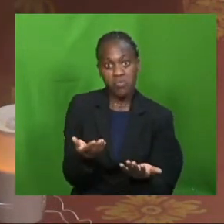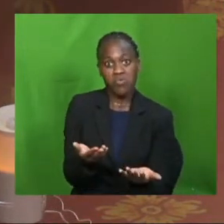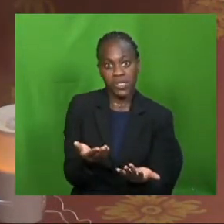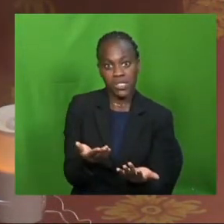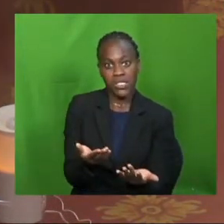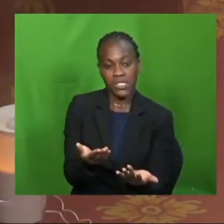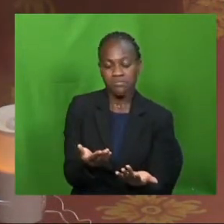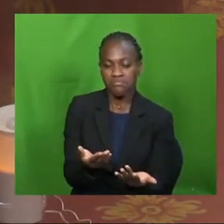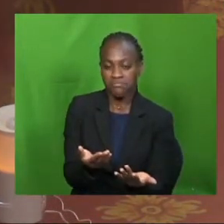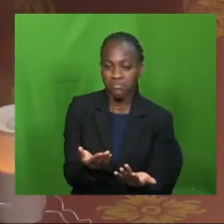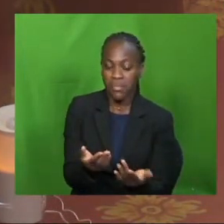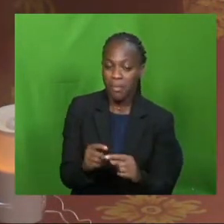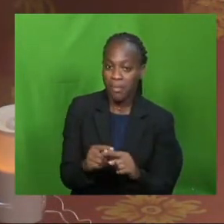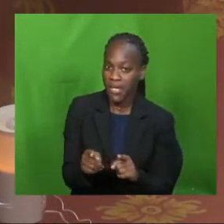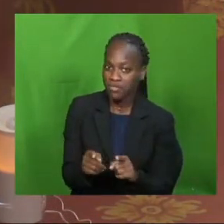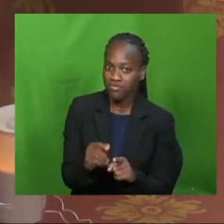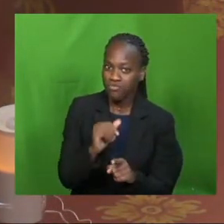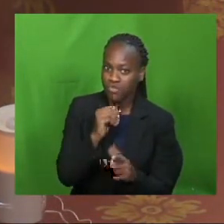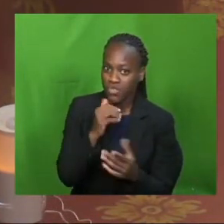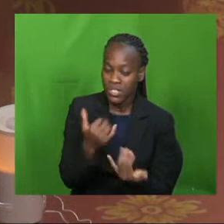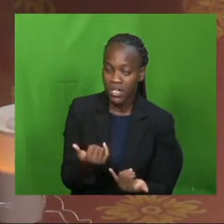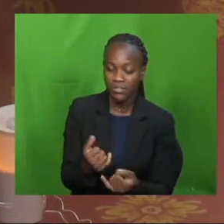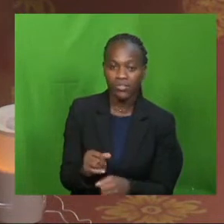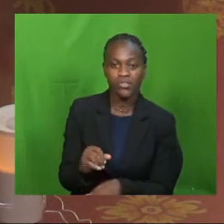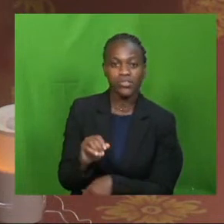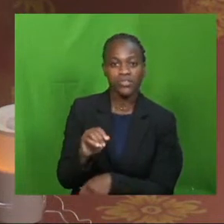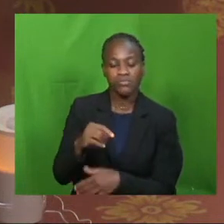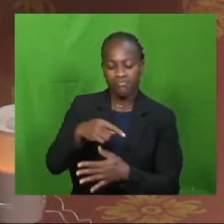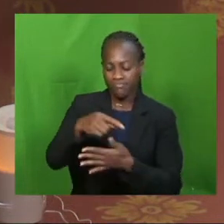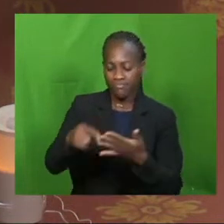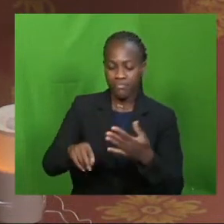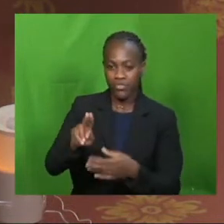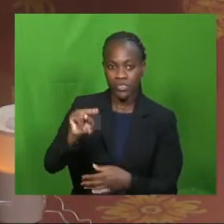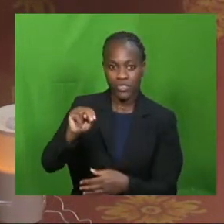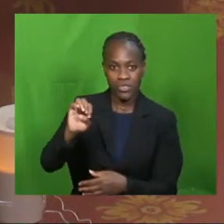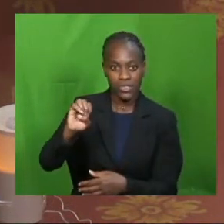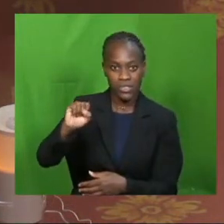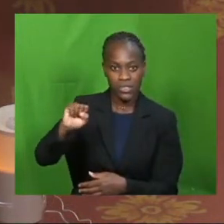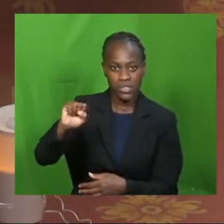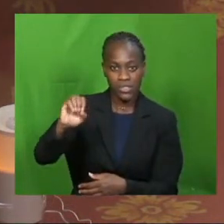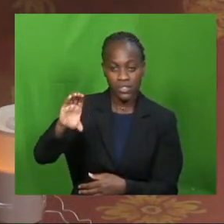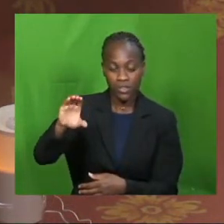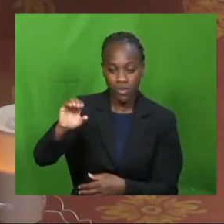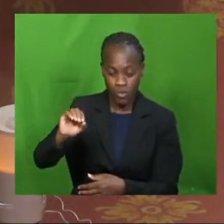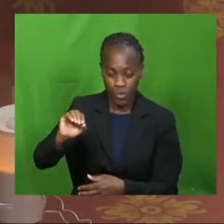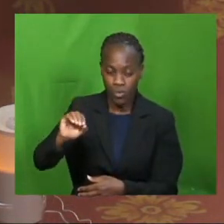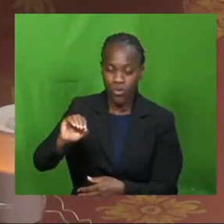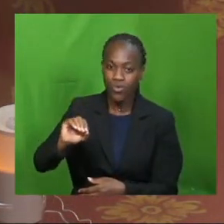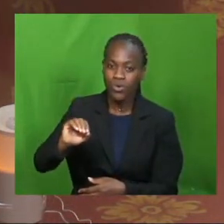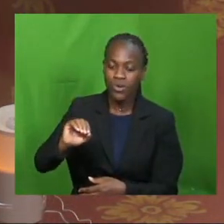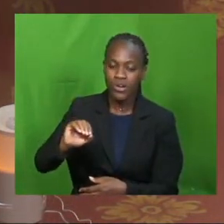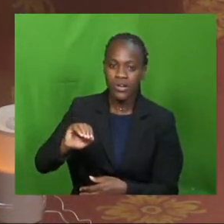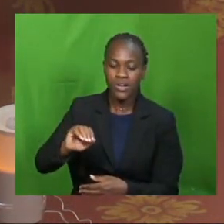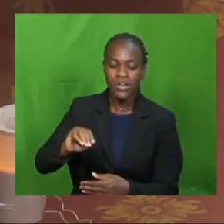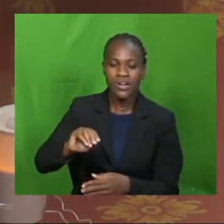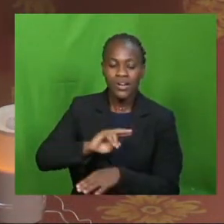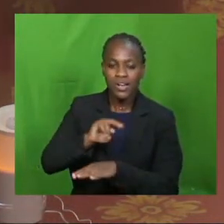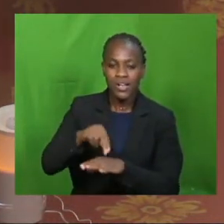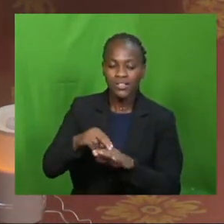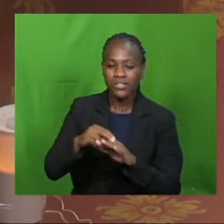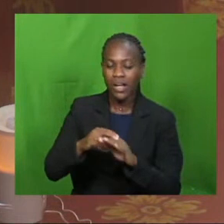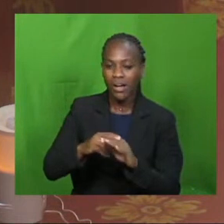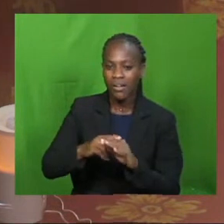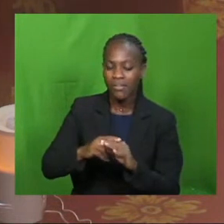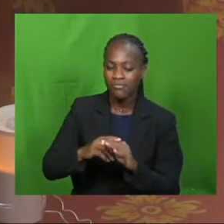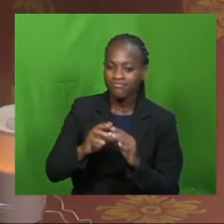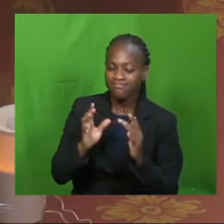Journalists Association, UNESCO Ghana Commission, the Media Foundation for West Africa, the National Cyber Security Center, the National